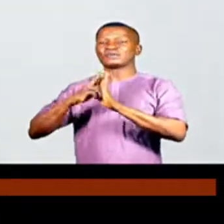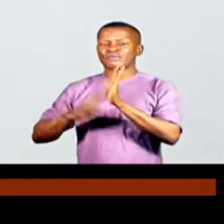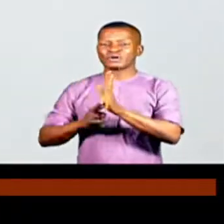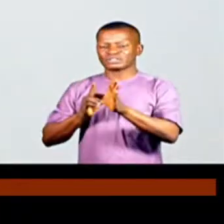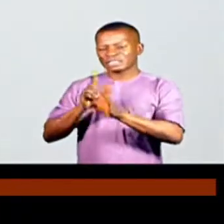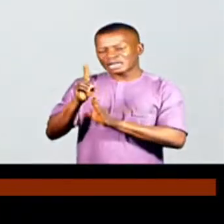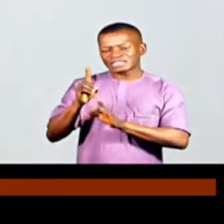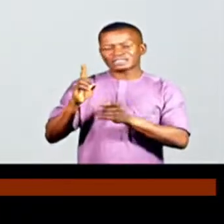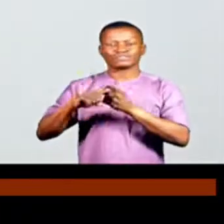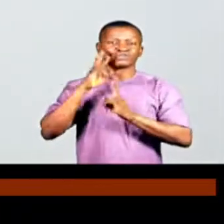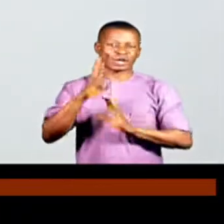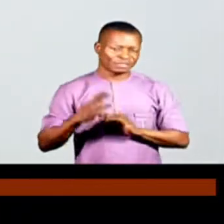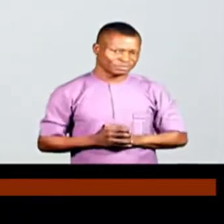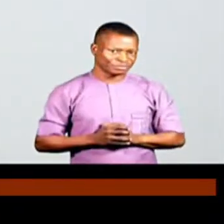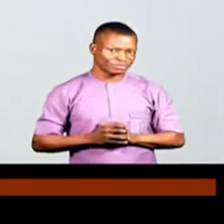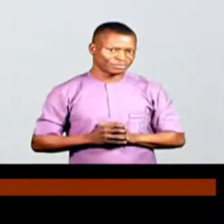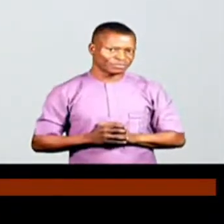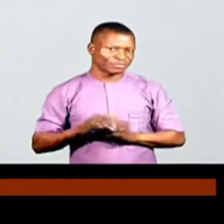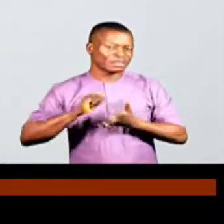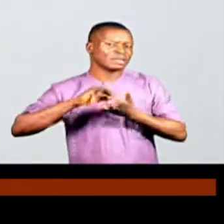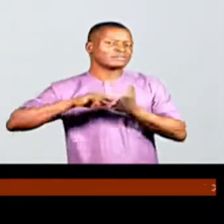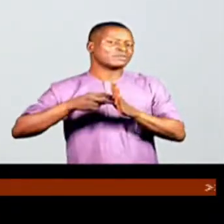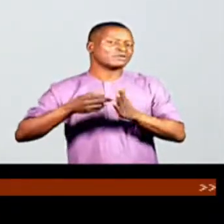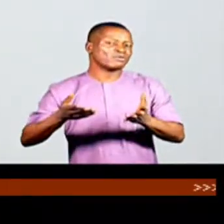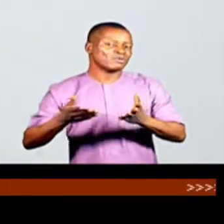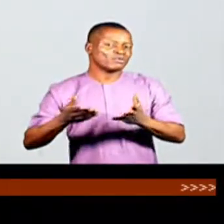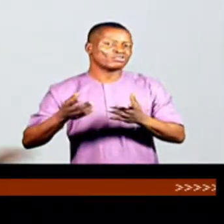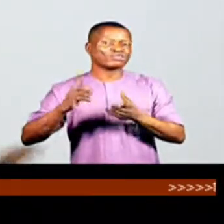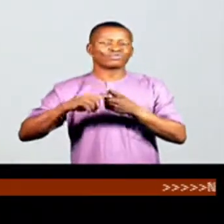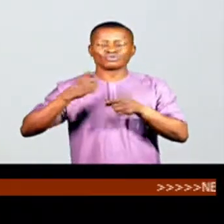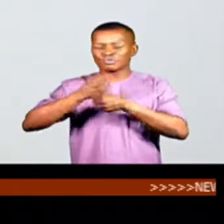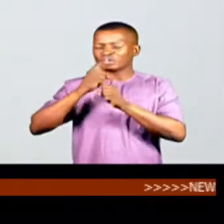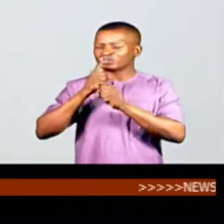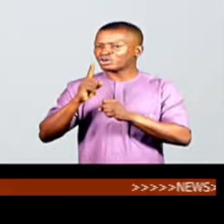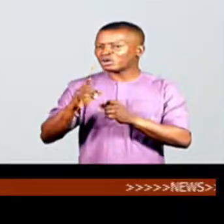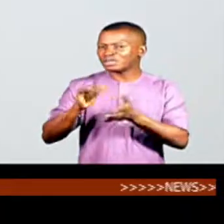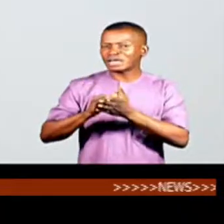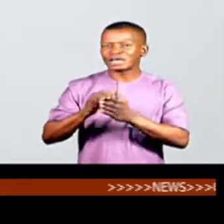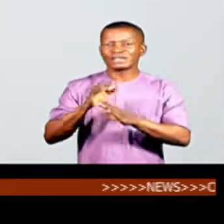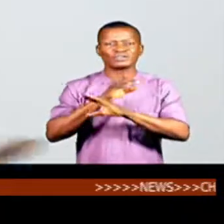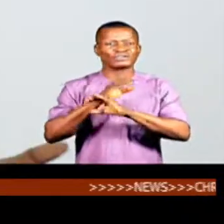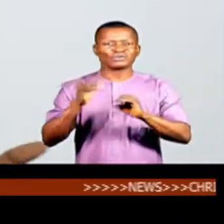to her. And what's the sense of that? To ensure that there's no